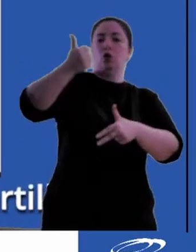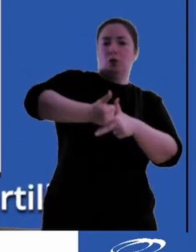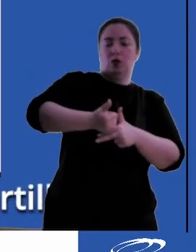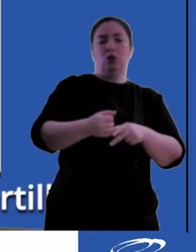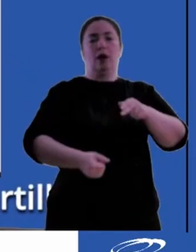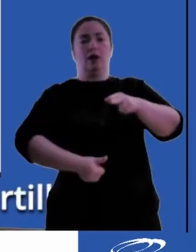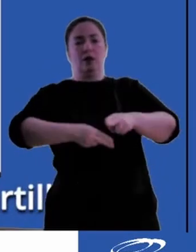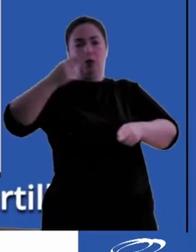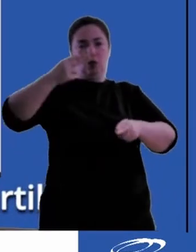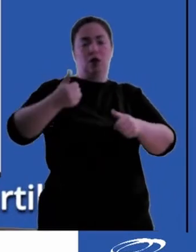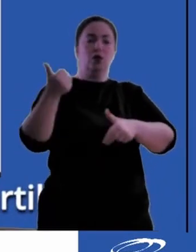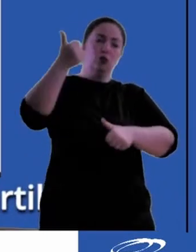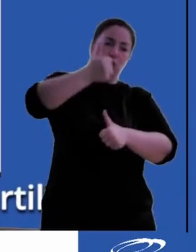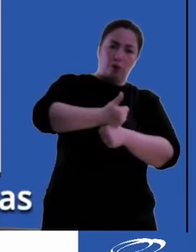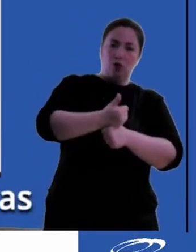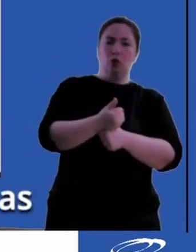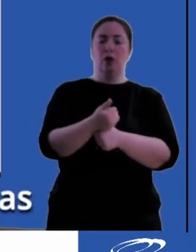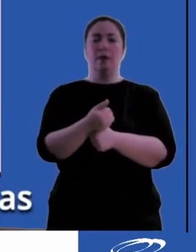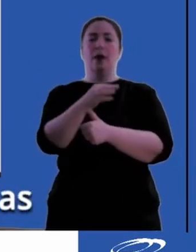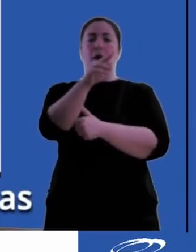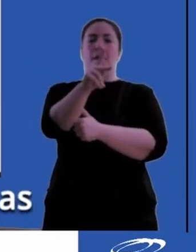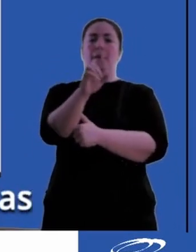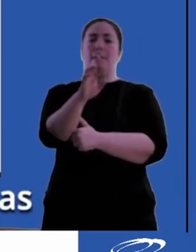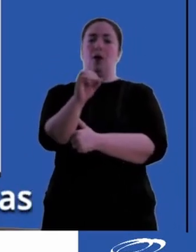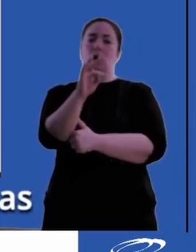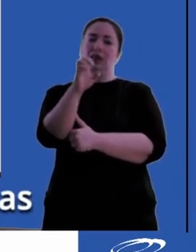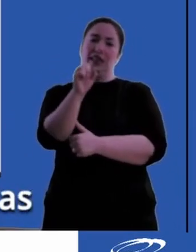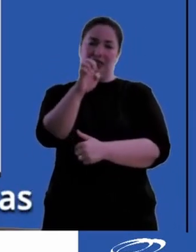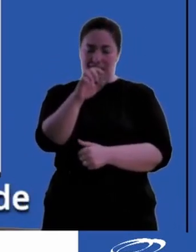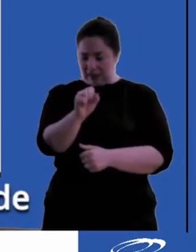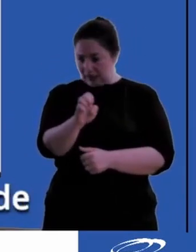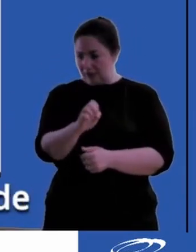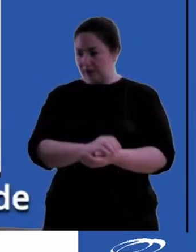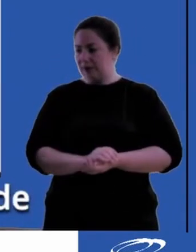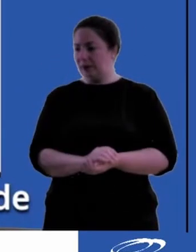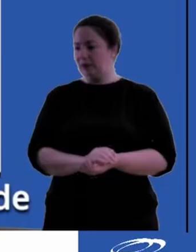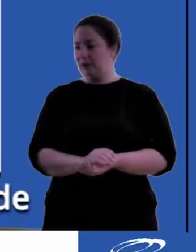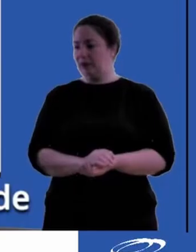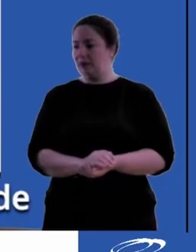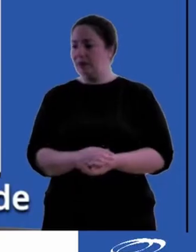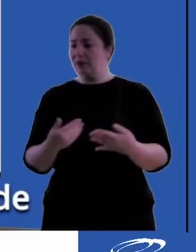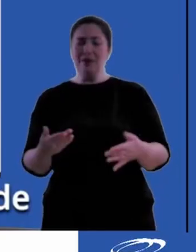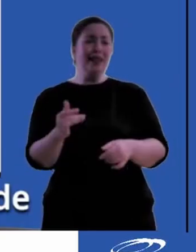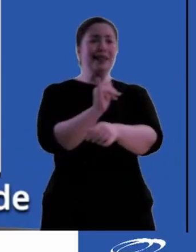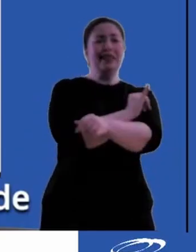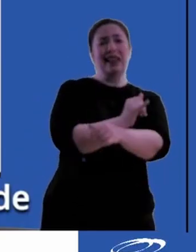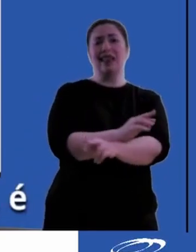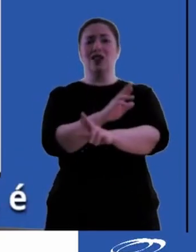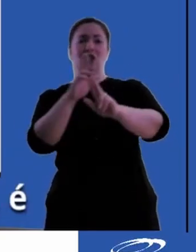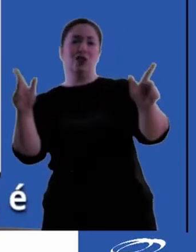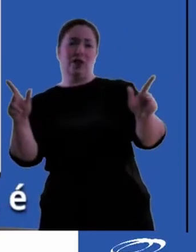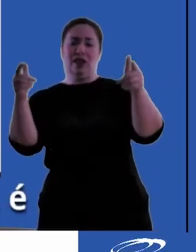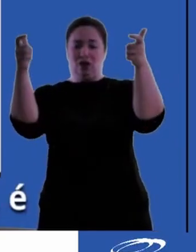gene sequencing versus what I just shared, shotgun metagenomic sequencing, these are 2 different strategies. The shotgun metagenomic